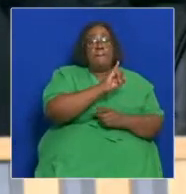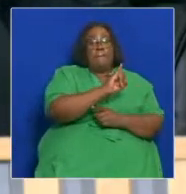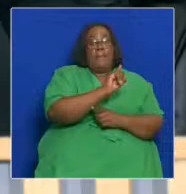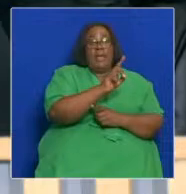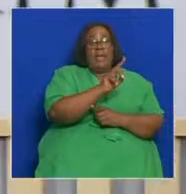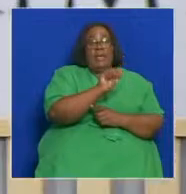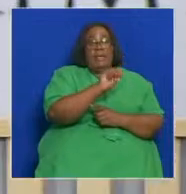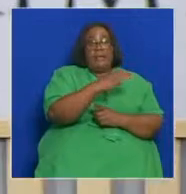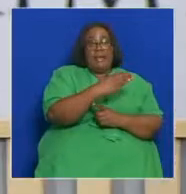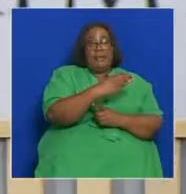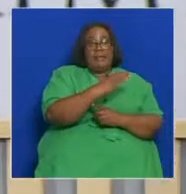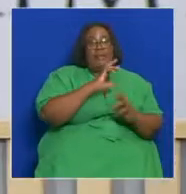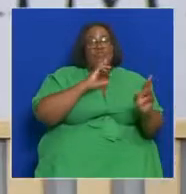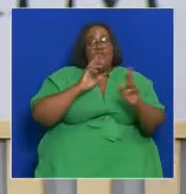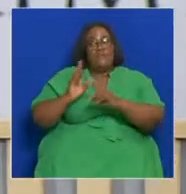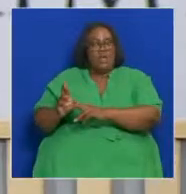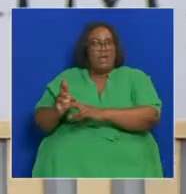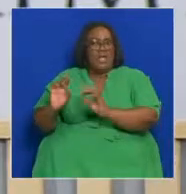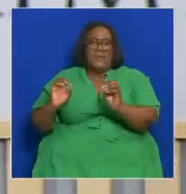IPID? Chair and Commissioners,